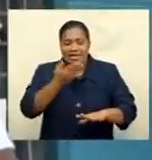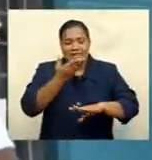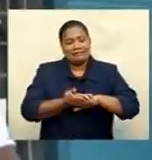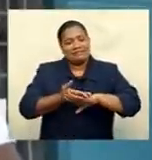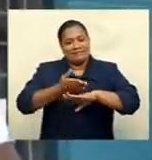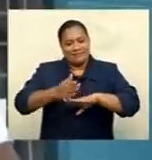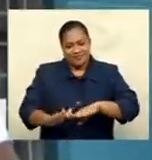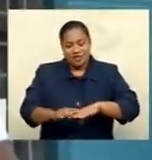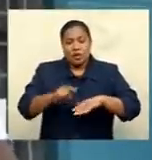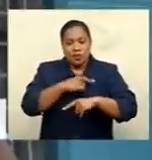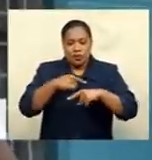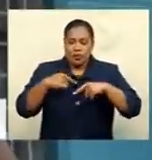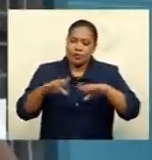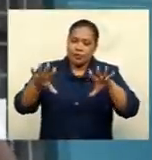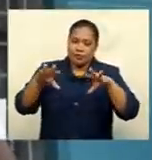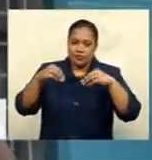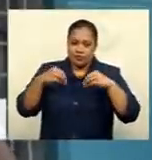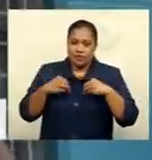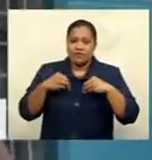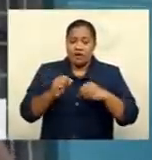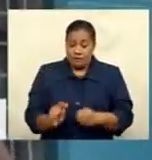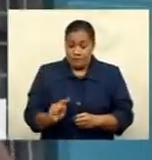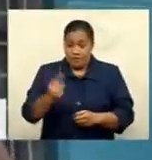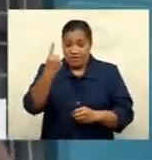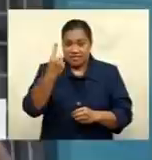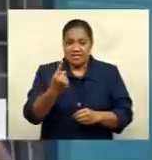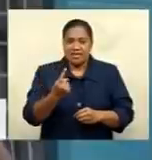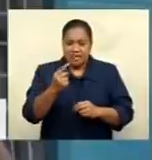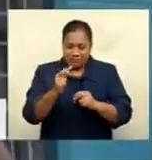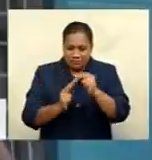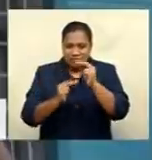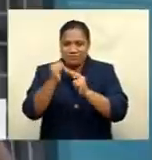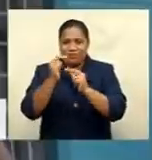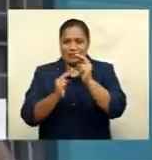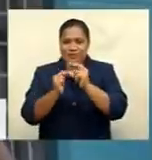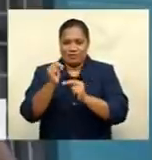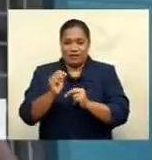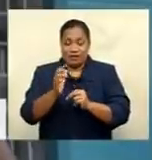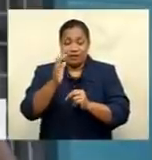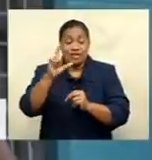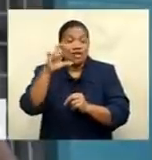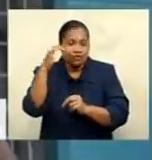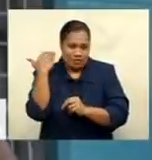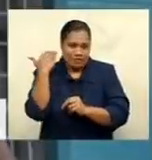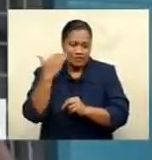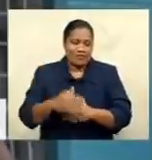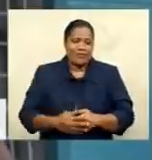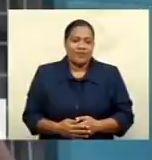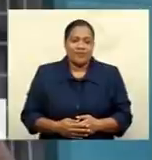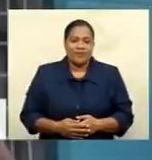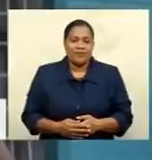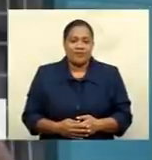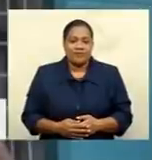as we see the construction of a first permanent built school classroom, which will house the